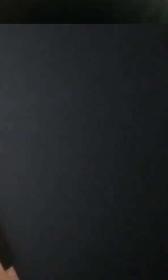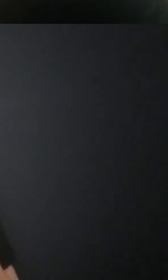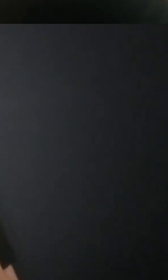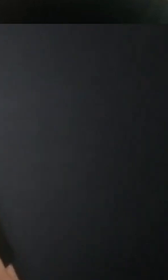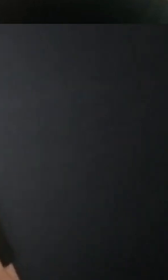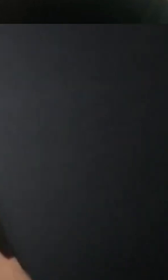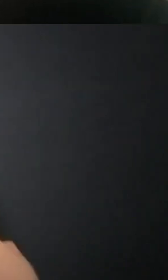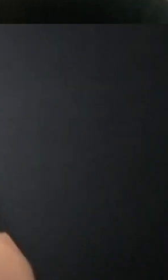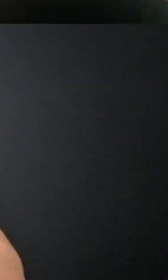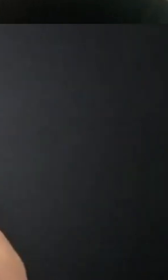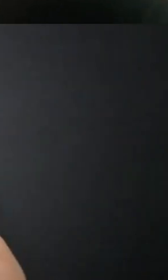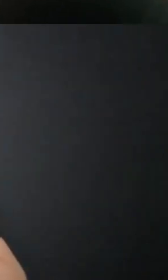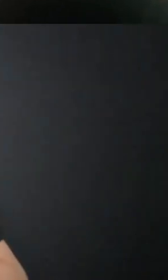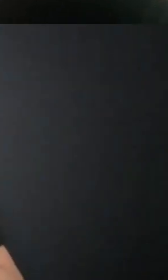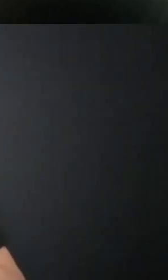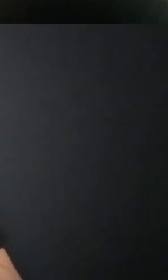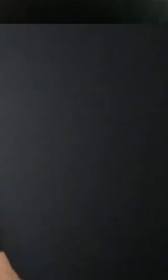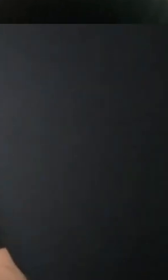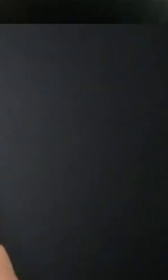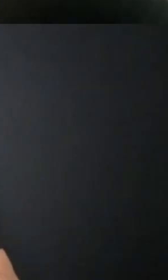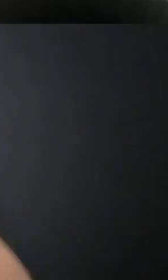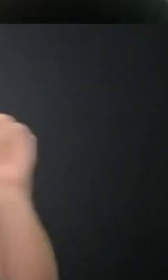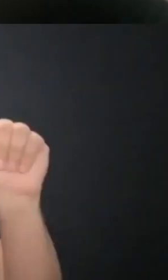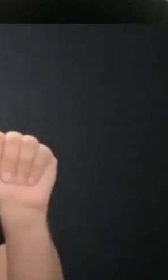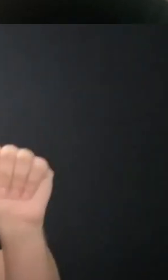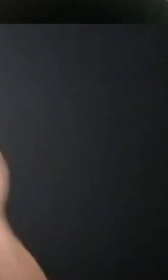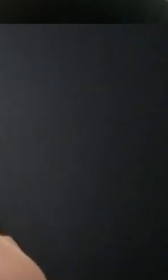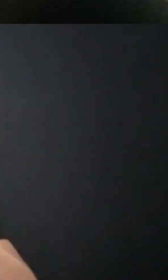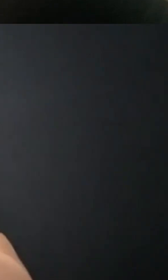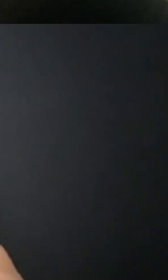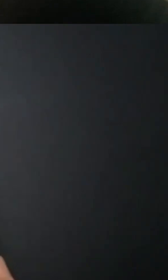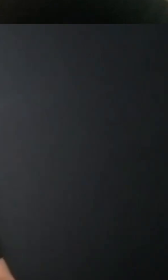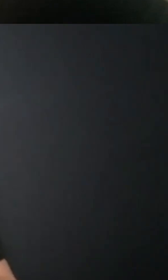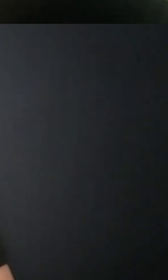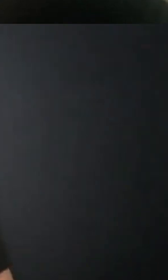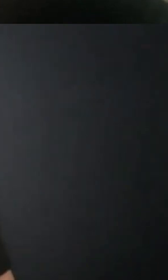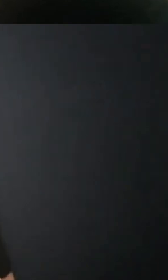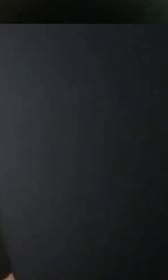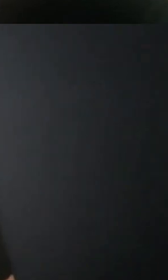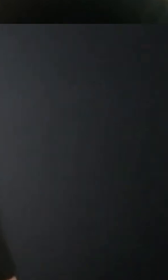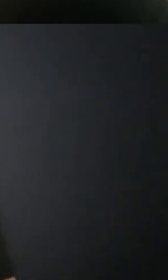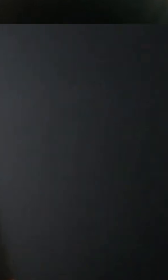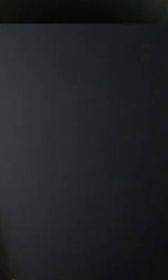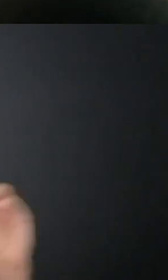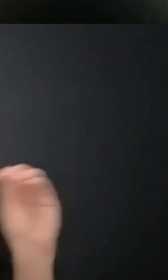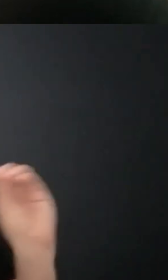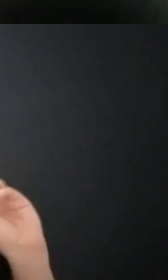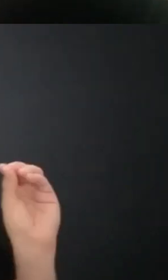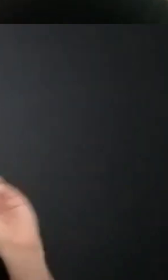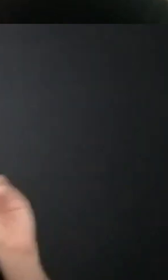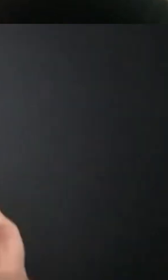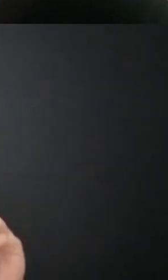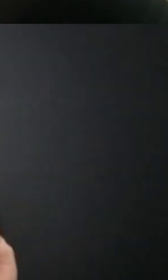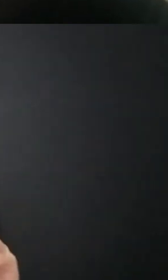yes, you got it right. No, you got it wrong. No, exactly. We are not going to